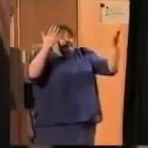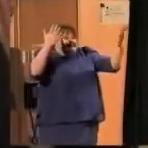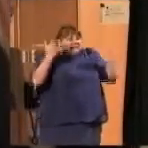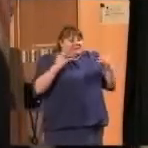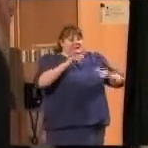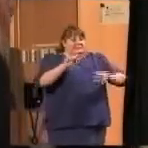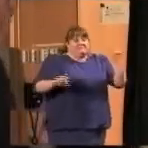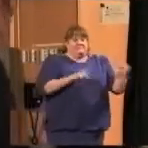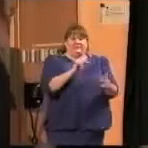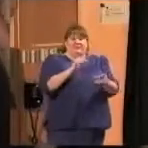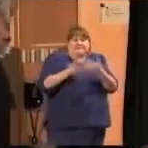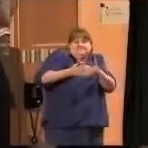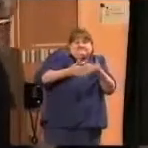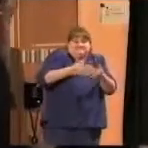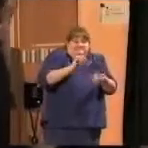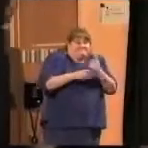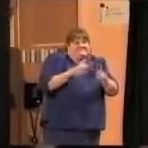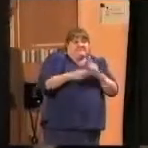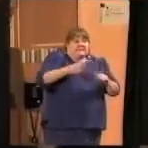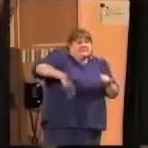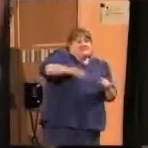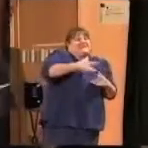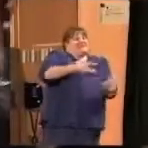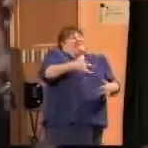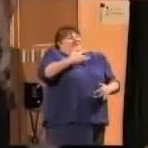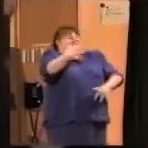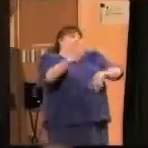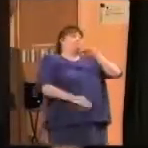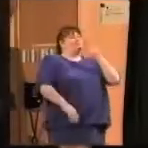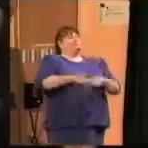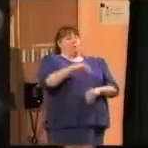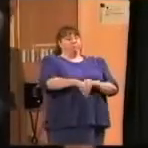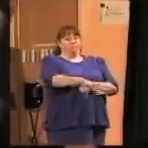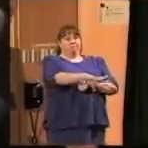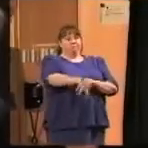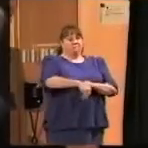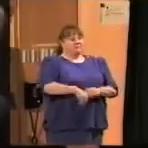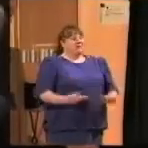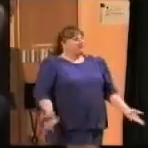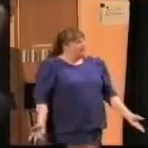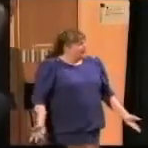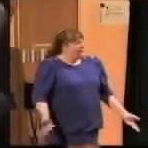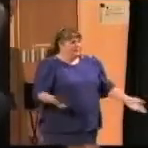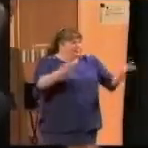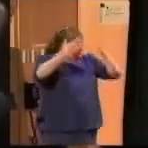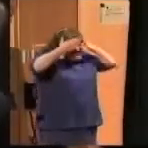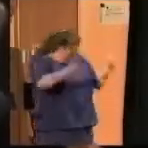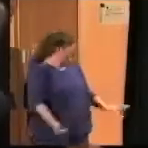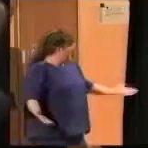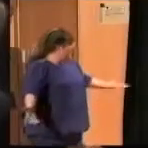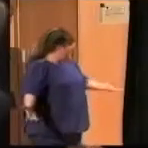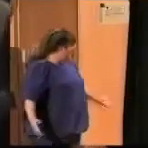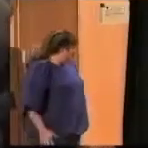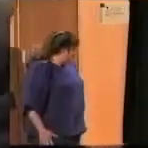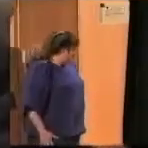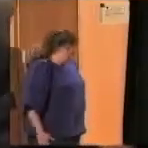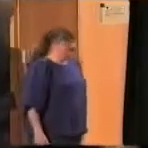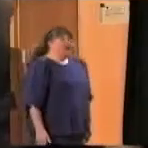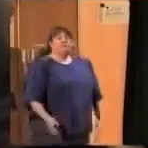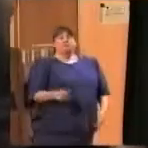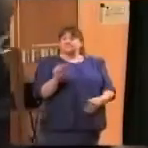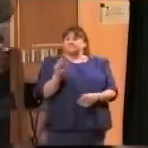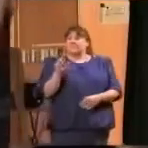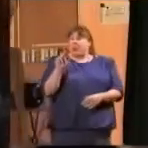who is close to me feels so comfortable around me to just expel wind? Why is that, huh?